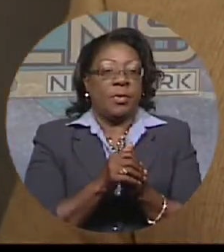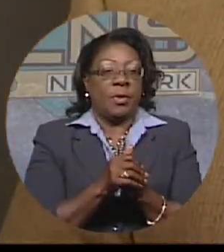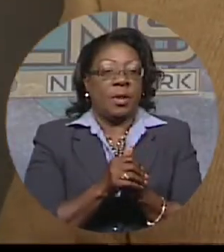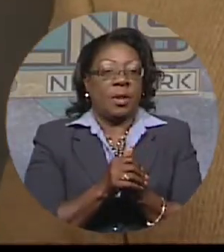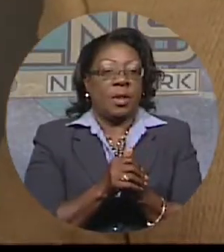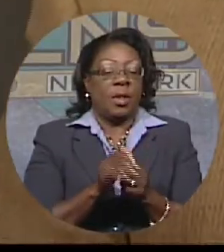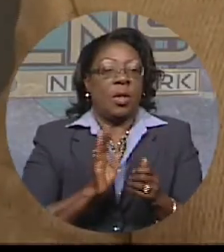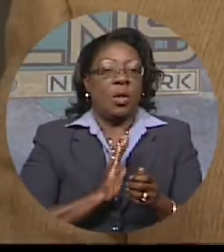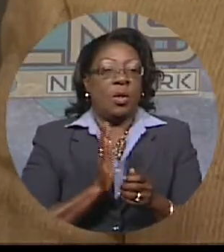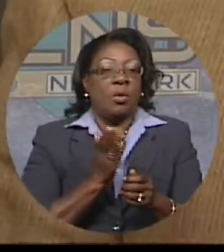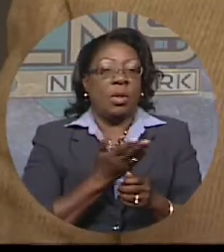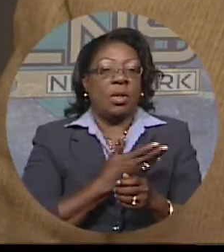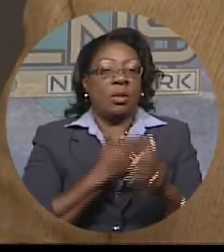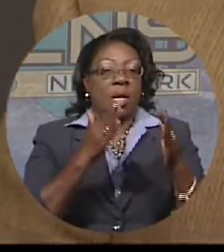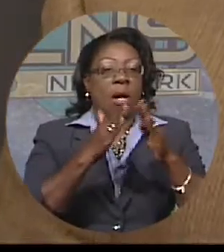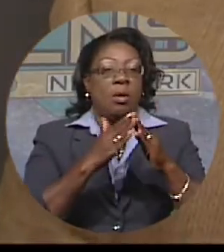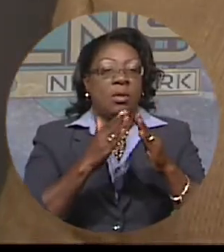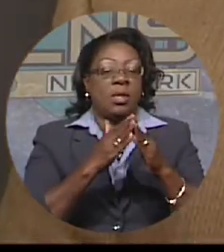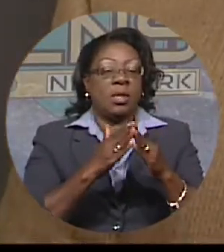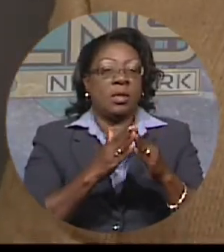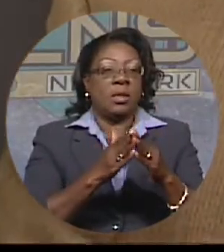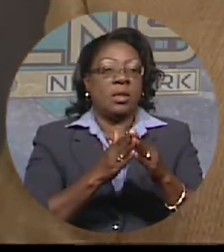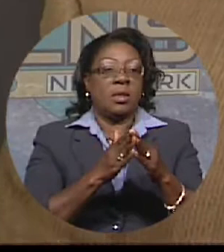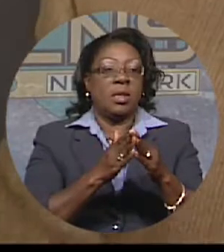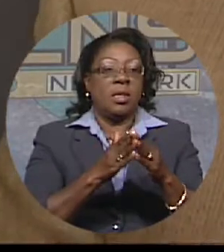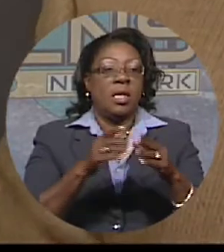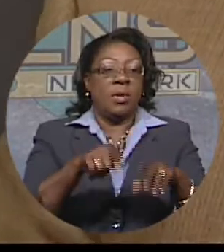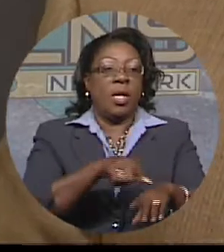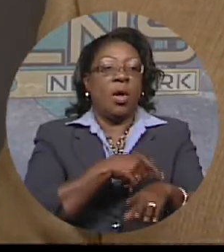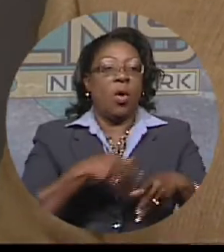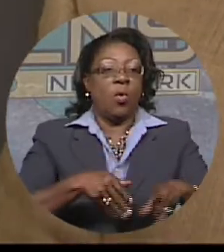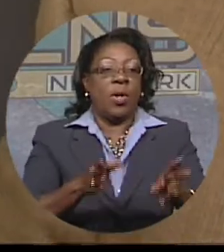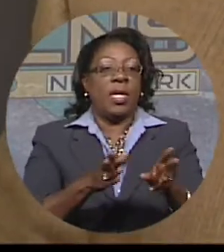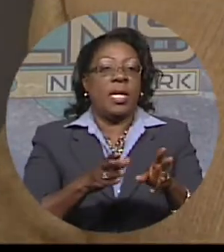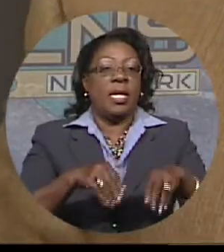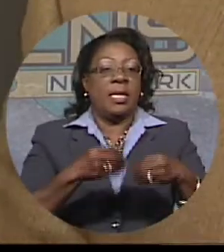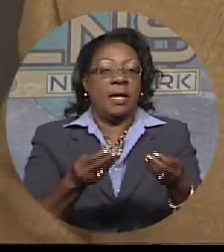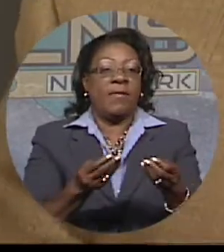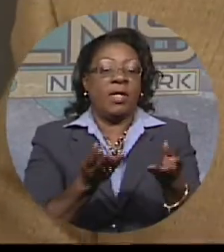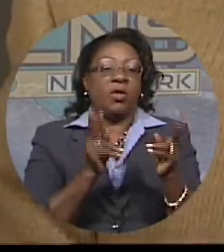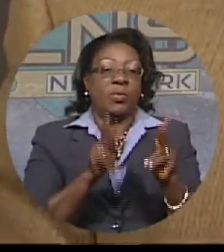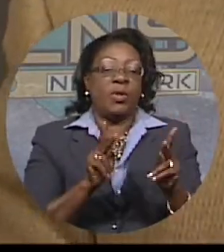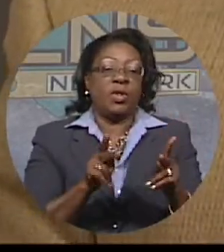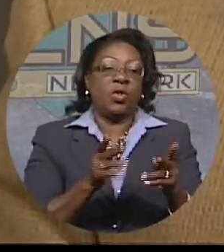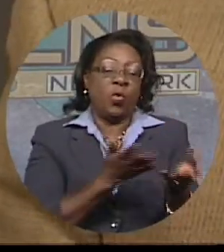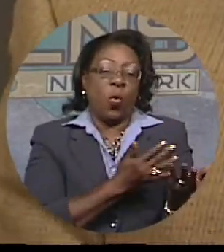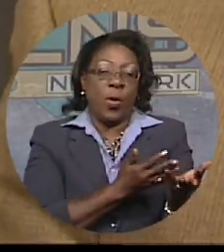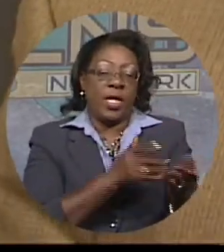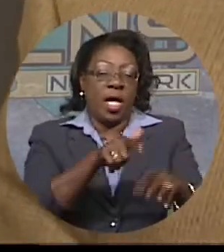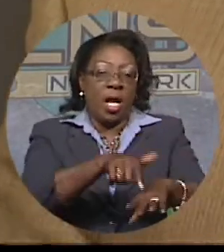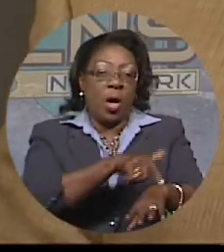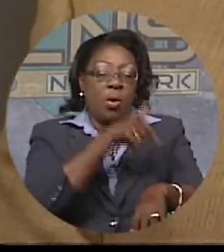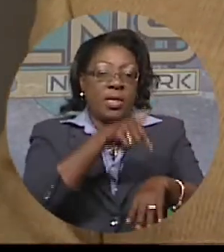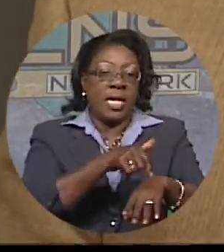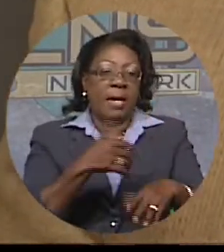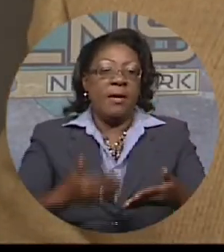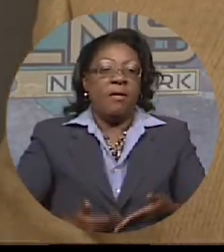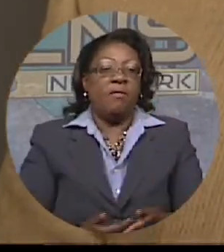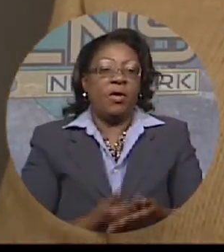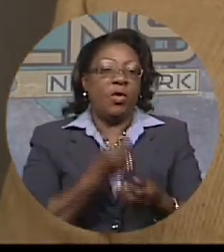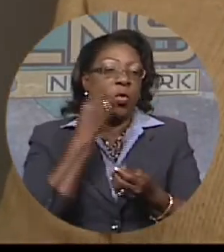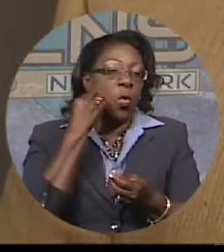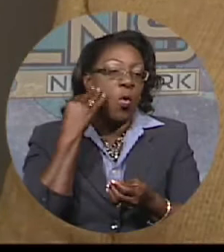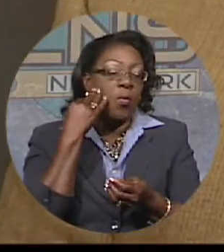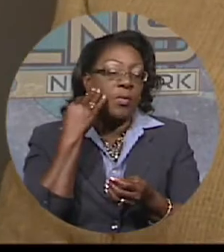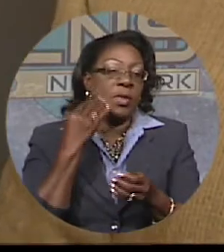never be enough houses for the demand that's out there, but it'll go a long way in denting those persons on the waiting list and those persons that are looking for housing.